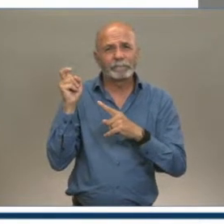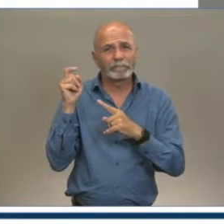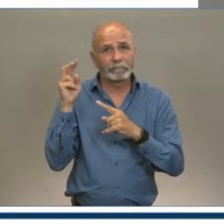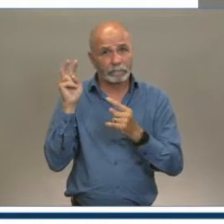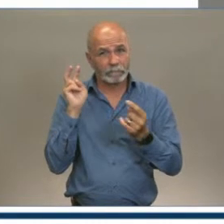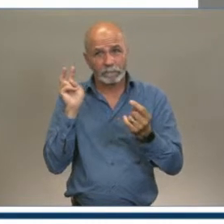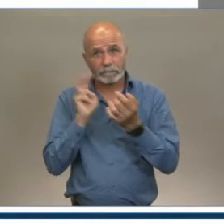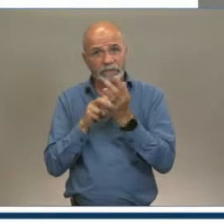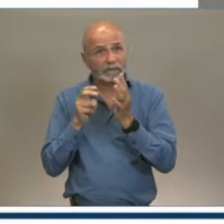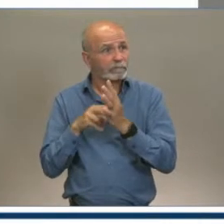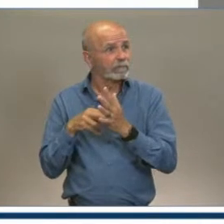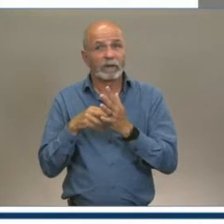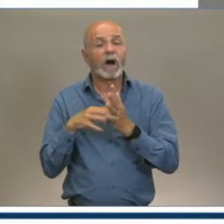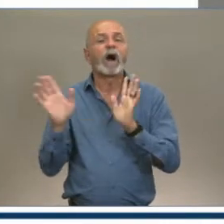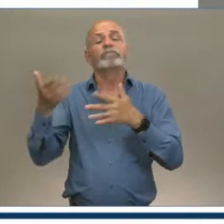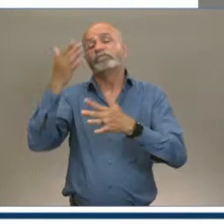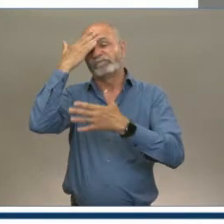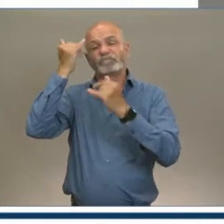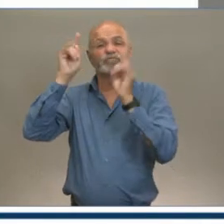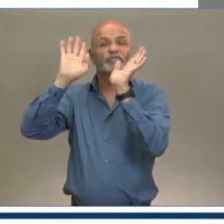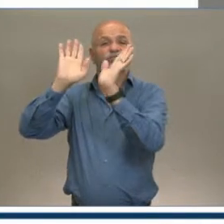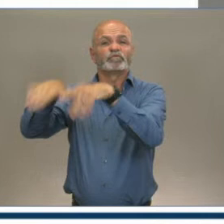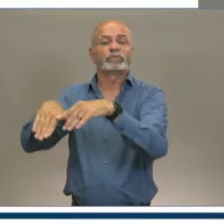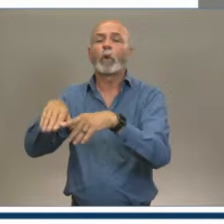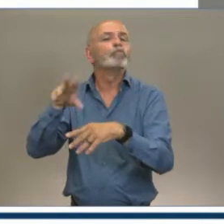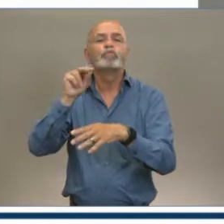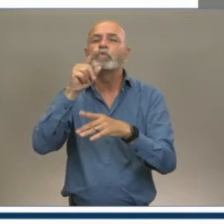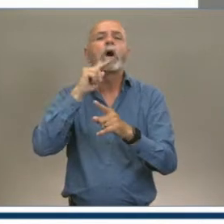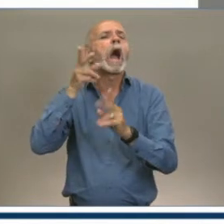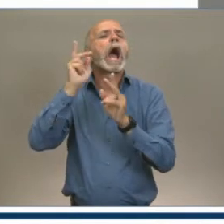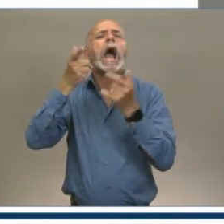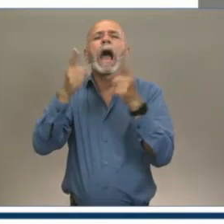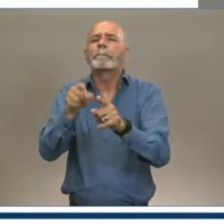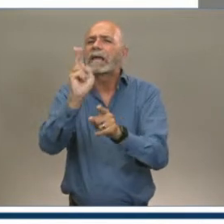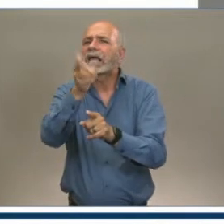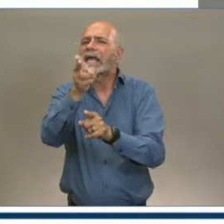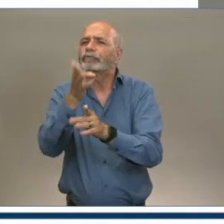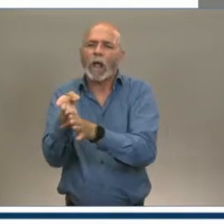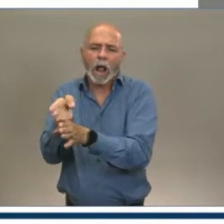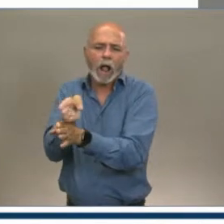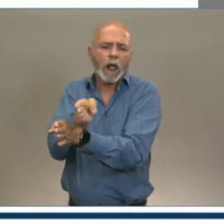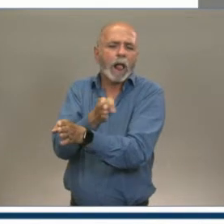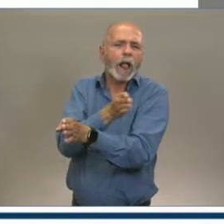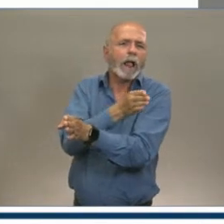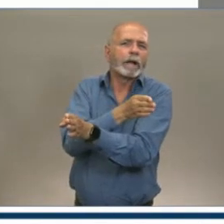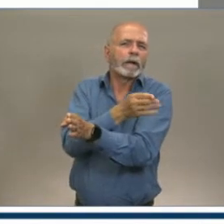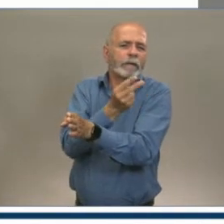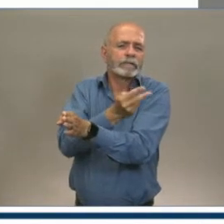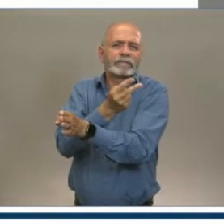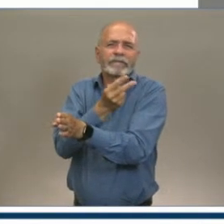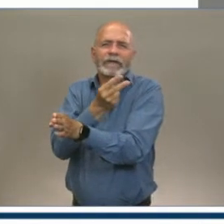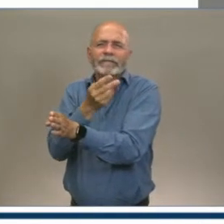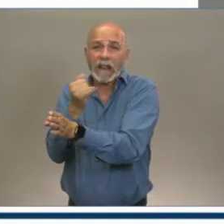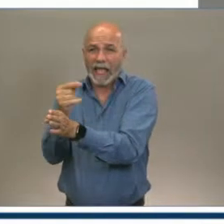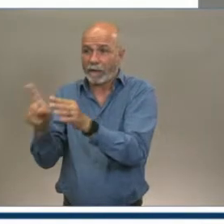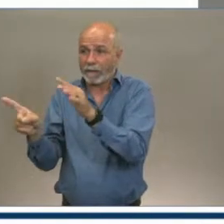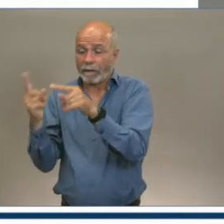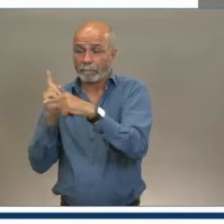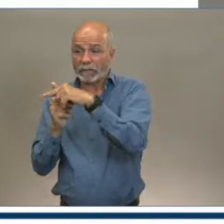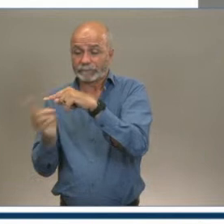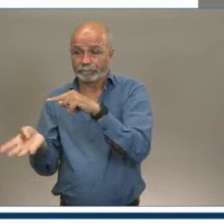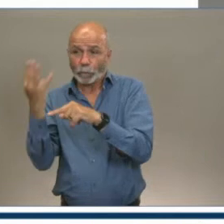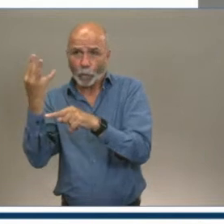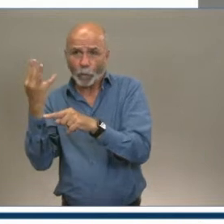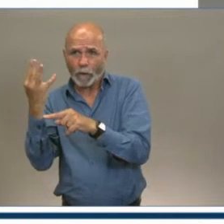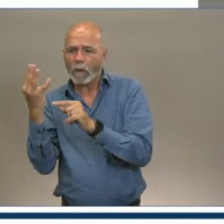We are always looking at patterns of things over time. I'm encouraged by today, a number of 4, and all of them explainable,